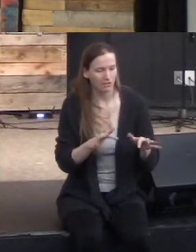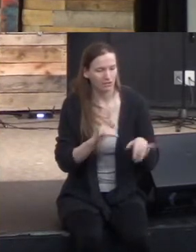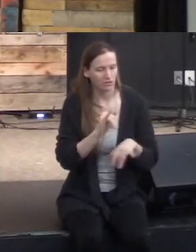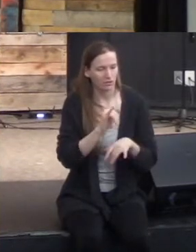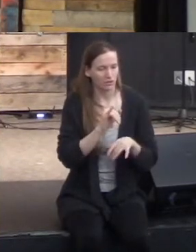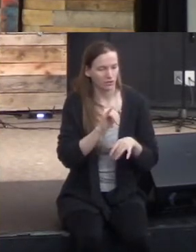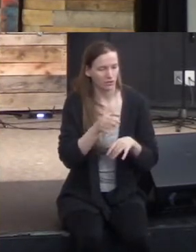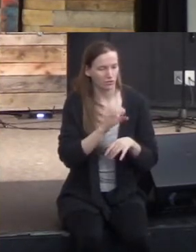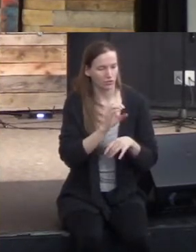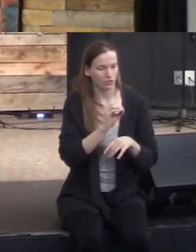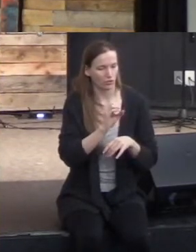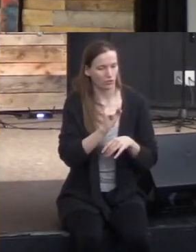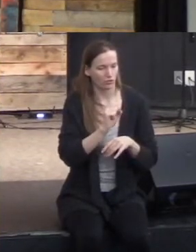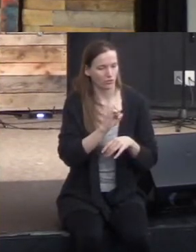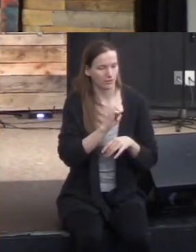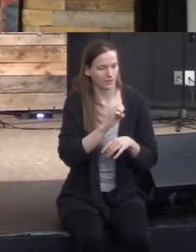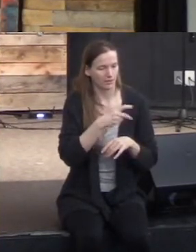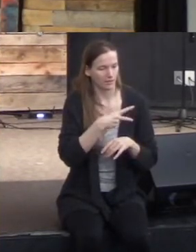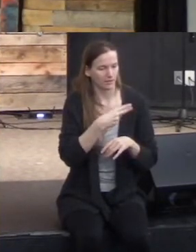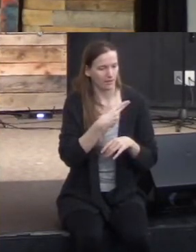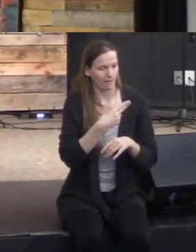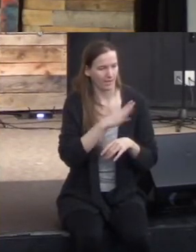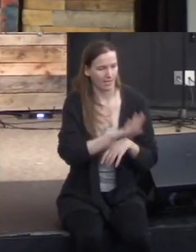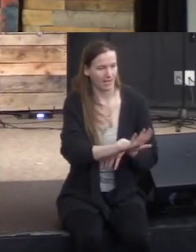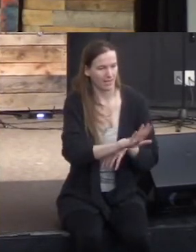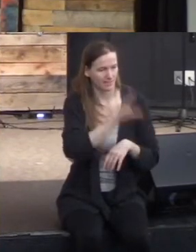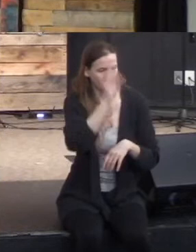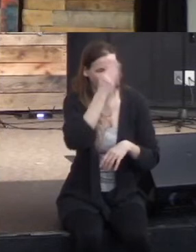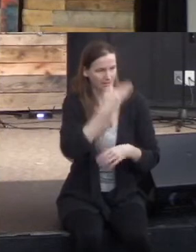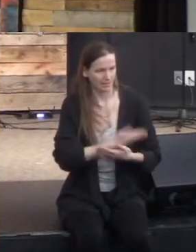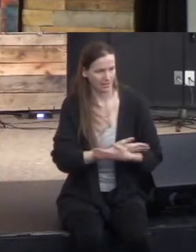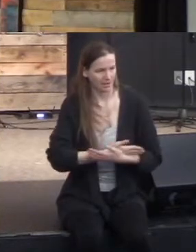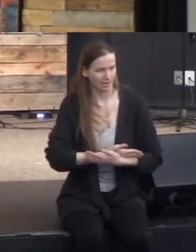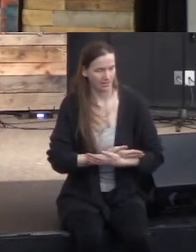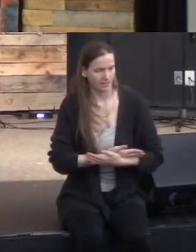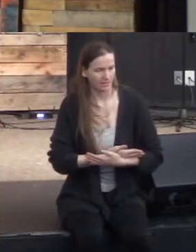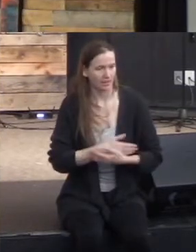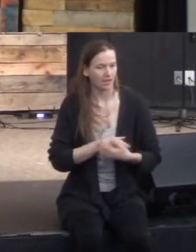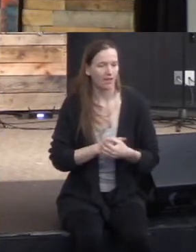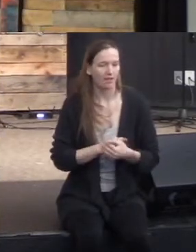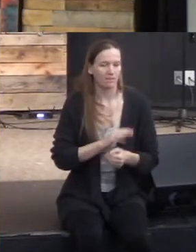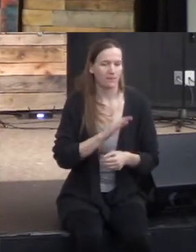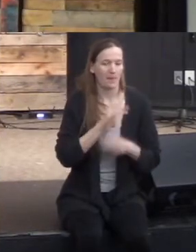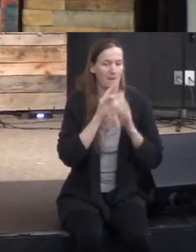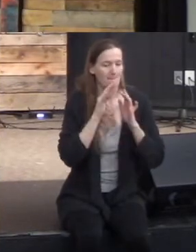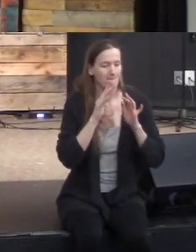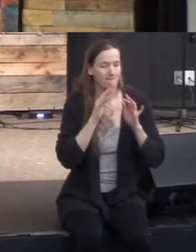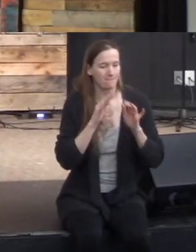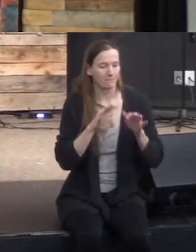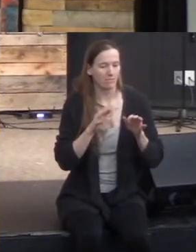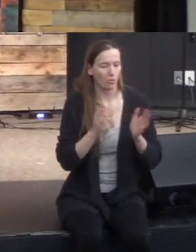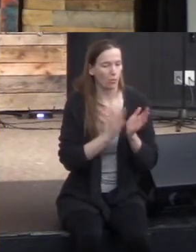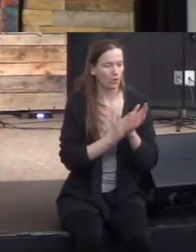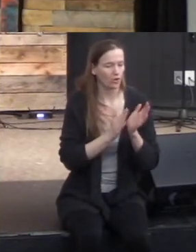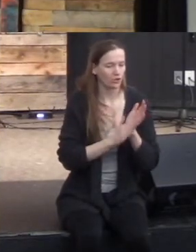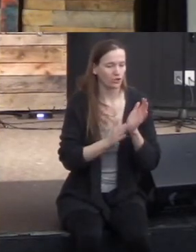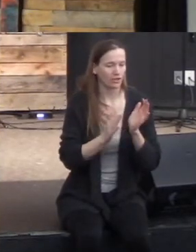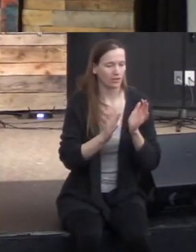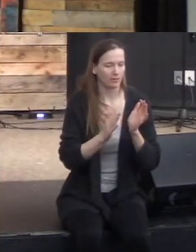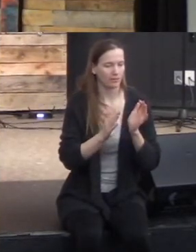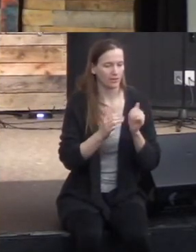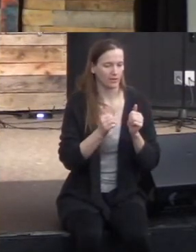upon his staff. He was going to be one who would be wounded.